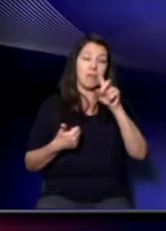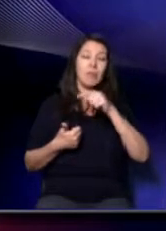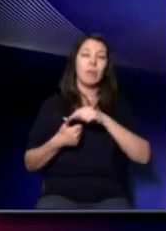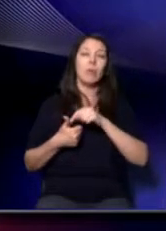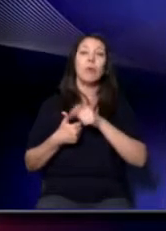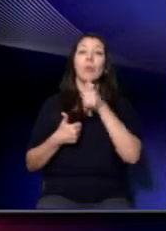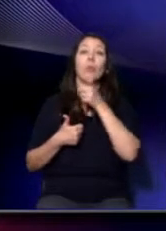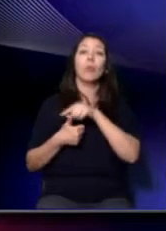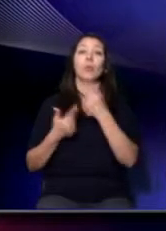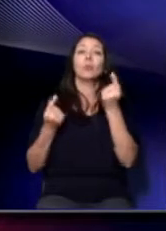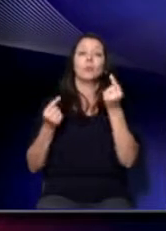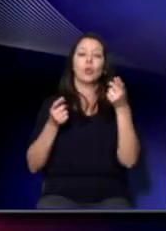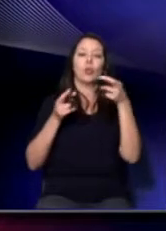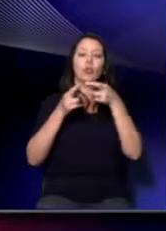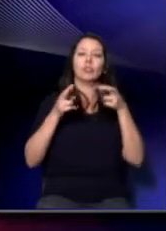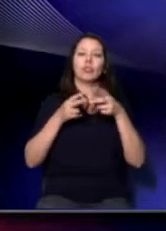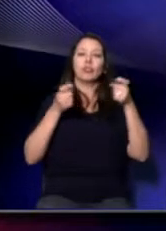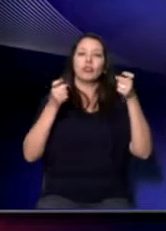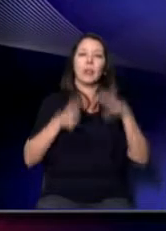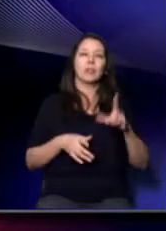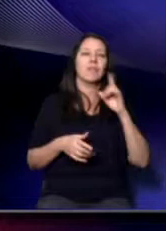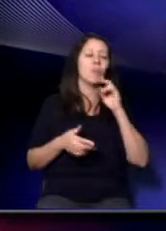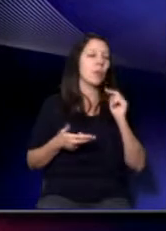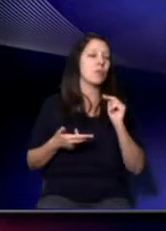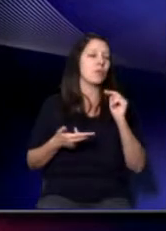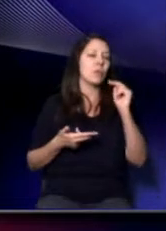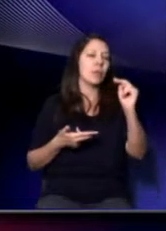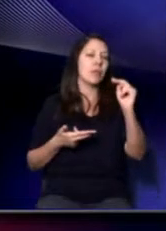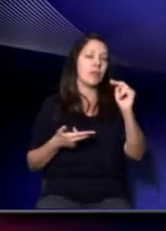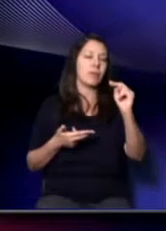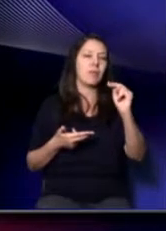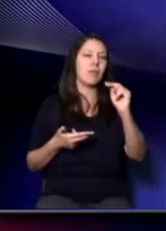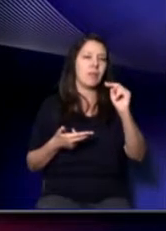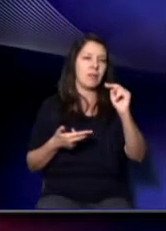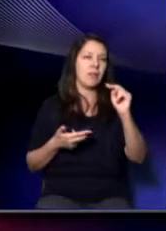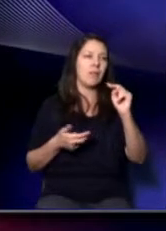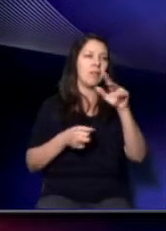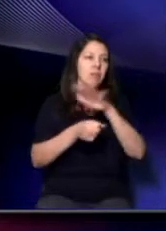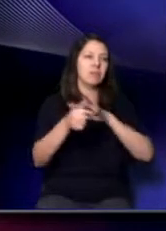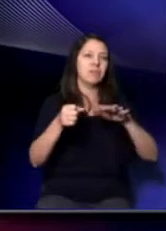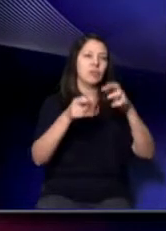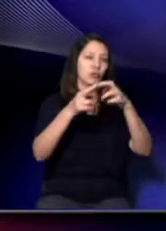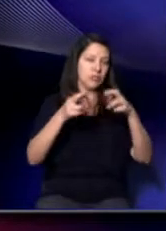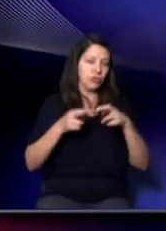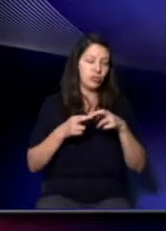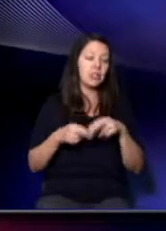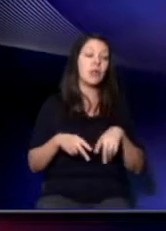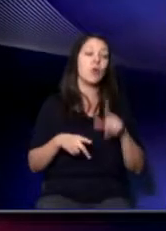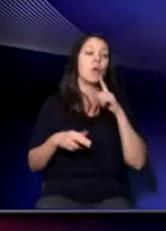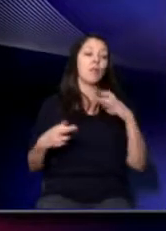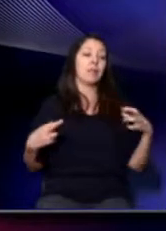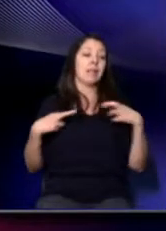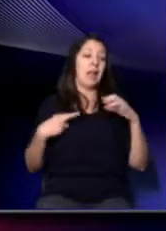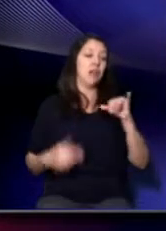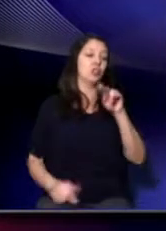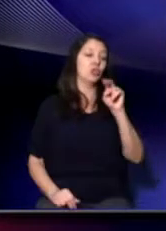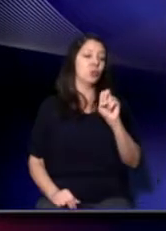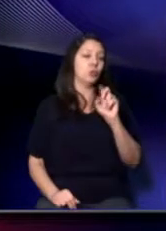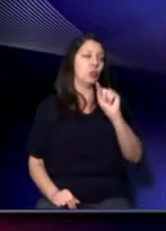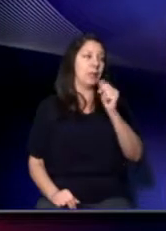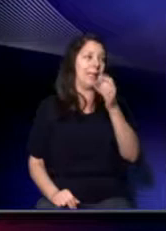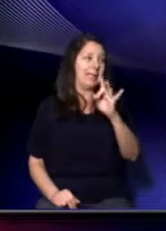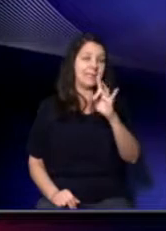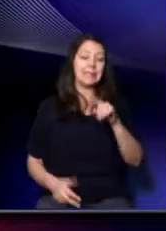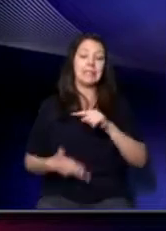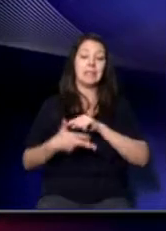Regional Director of the North Central Region. She'll be retiring in June 2018.